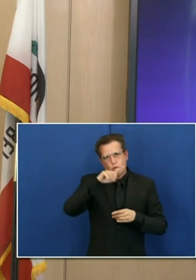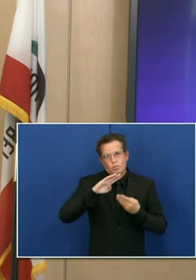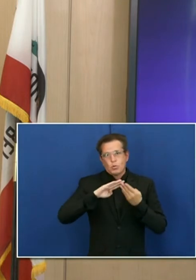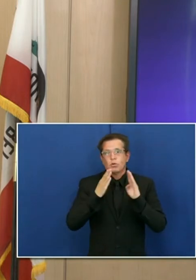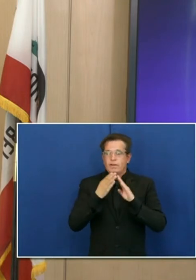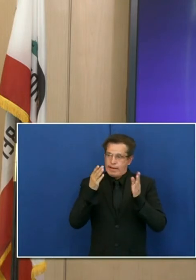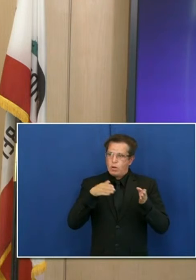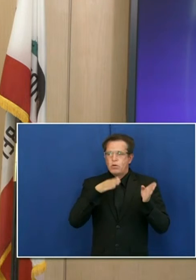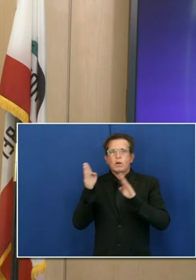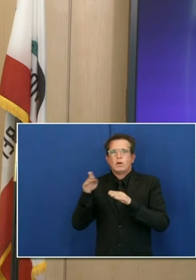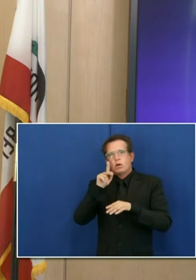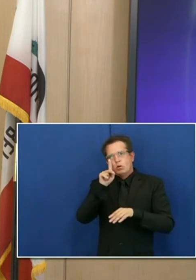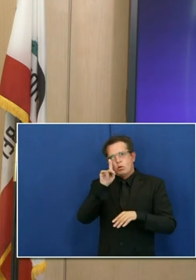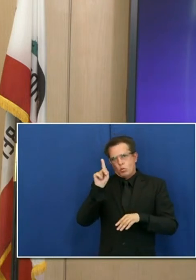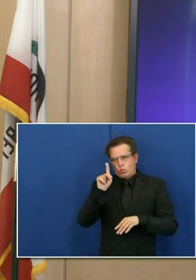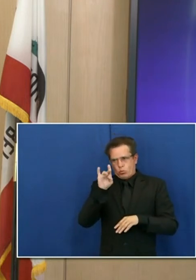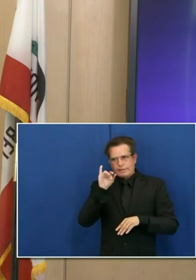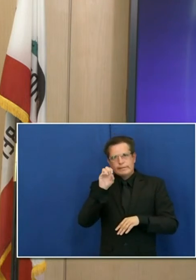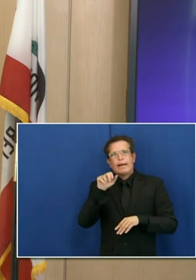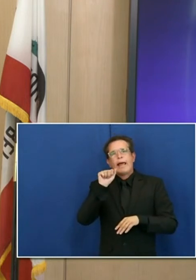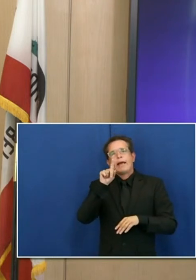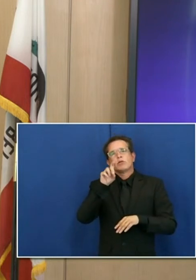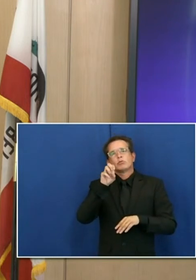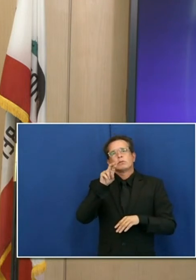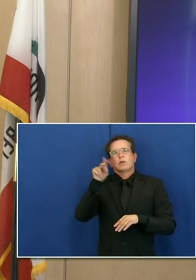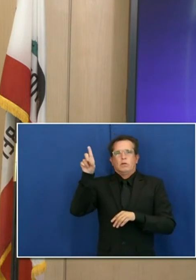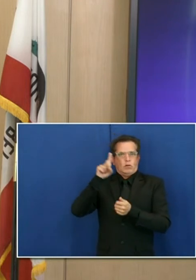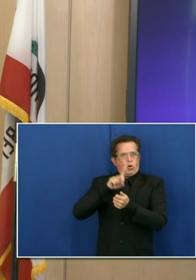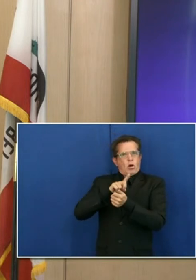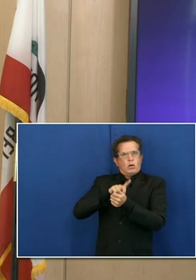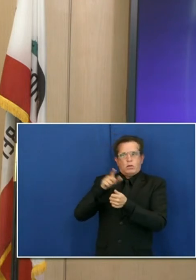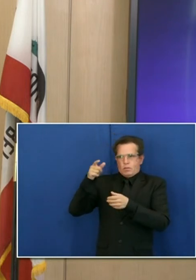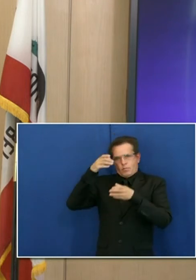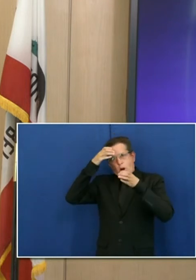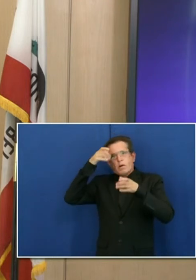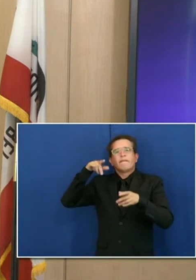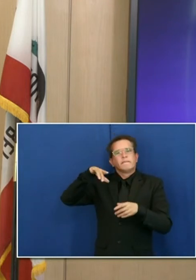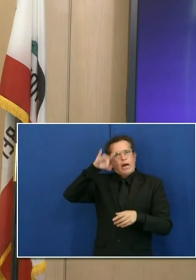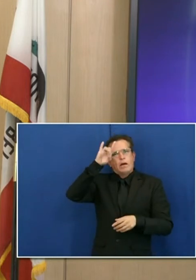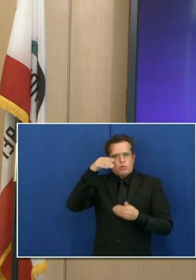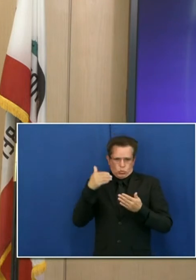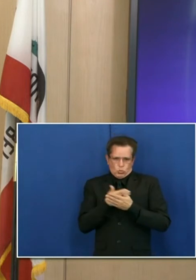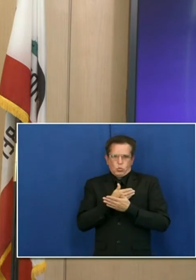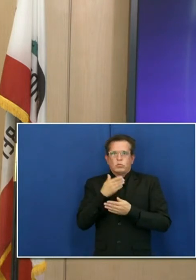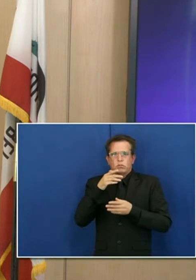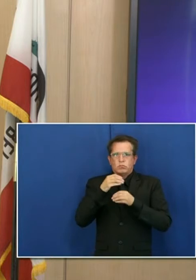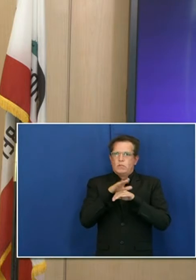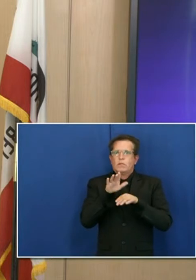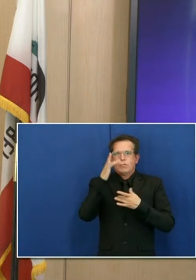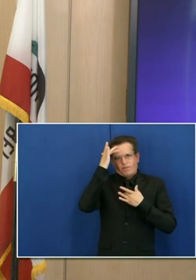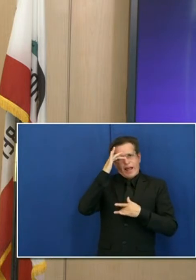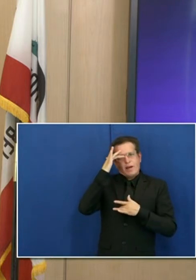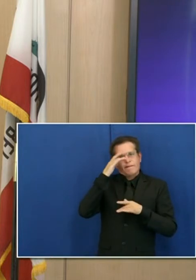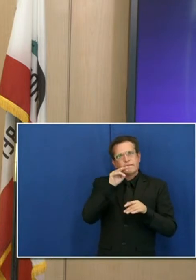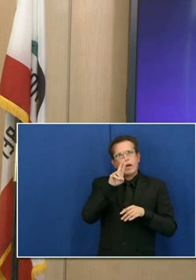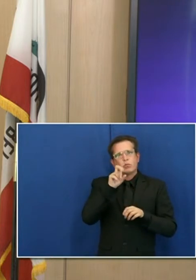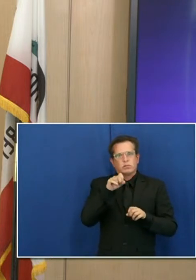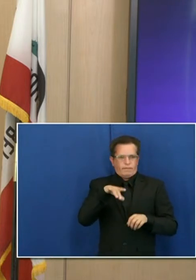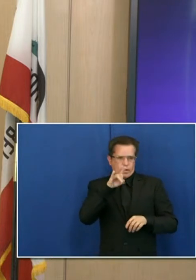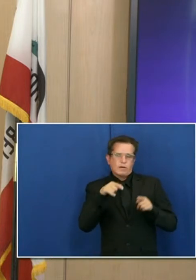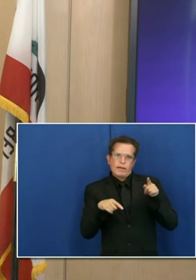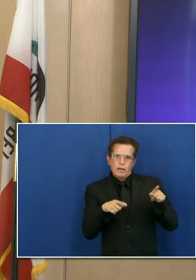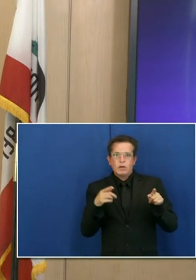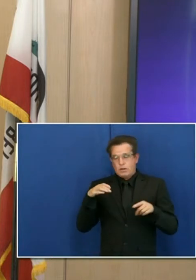Anderson at Scripps Research. It was his work that uncovered this strain. In San Diego County, we have an incredible search alliance, a combination of